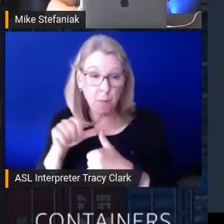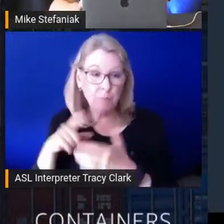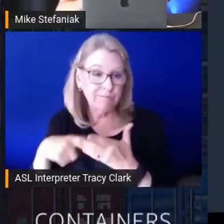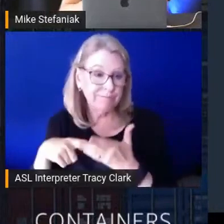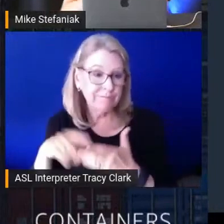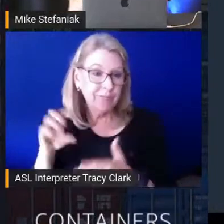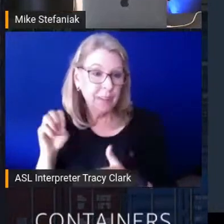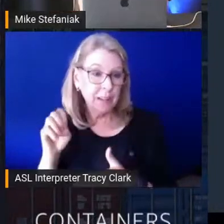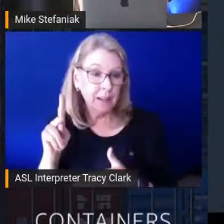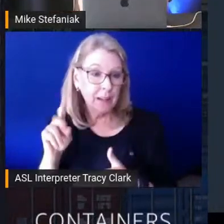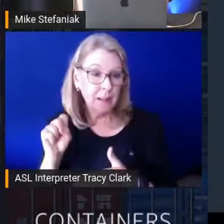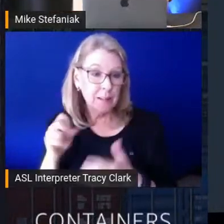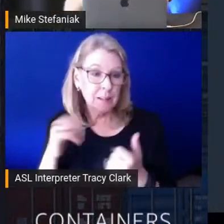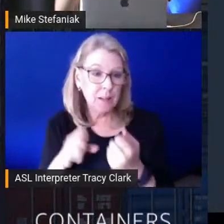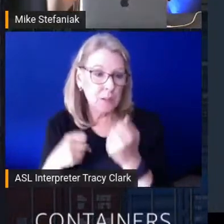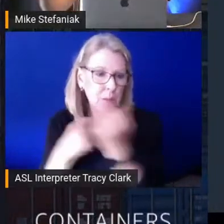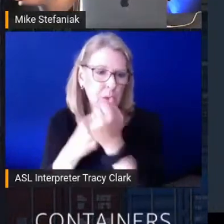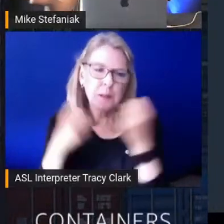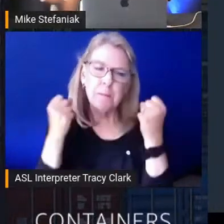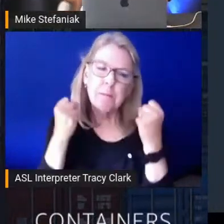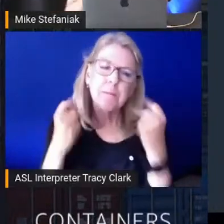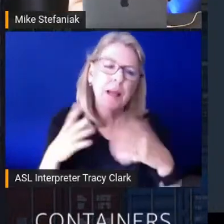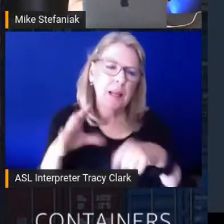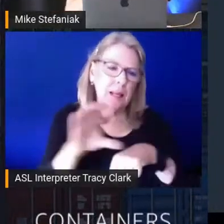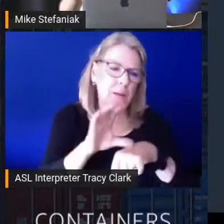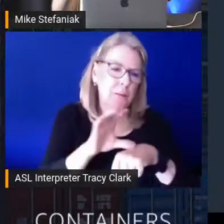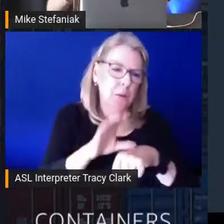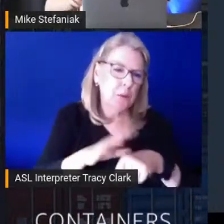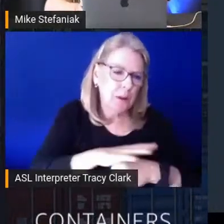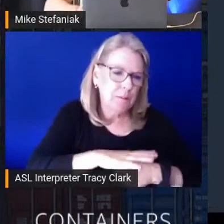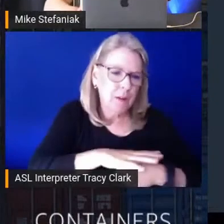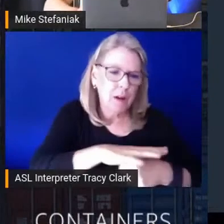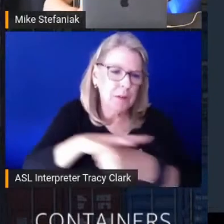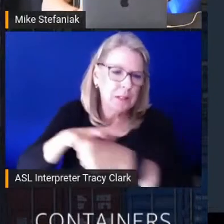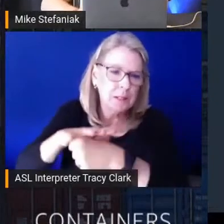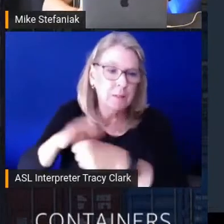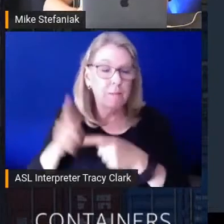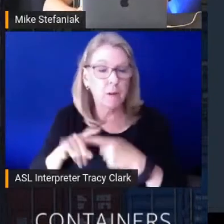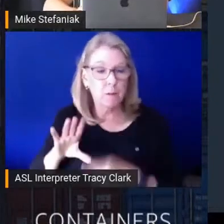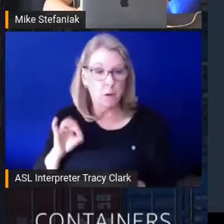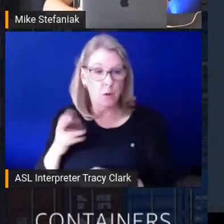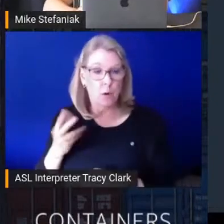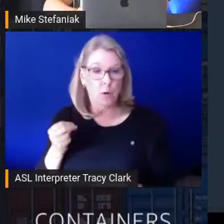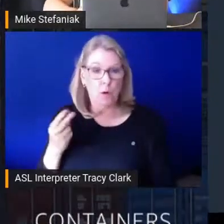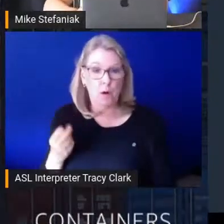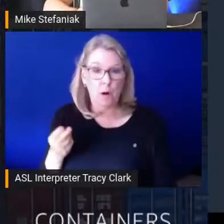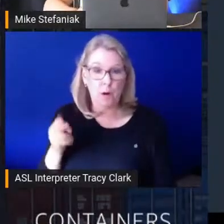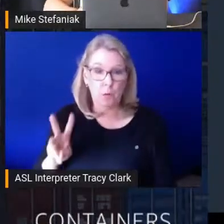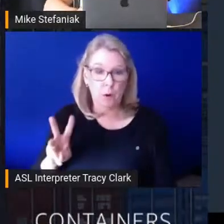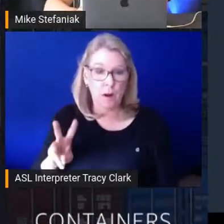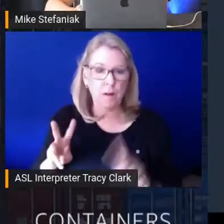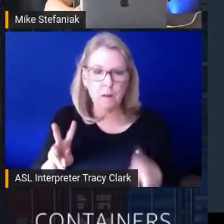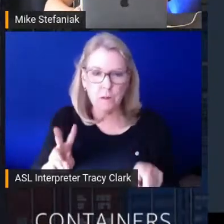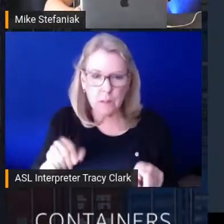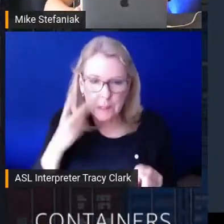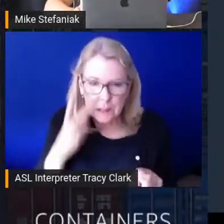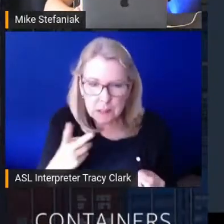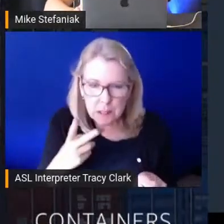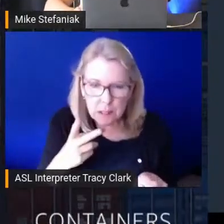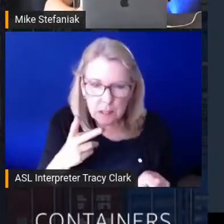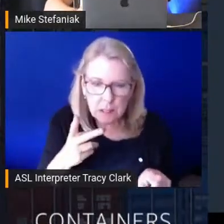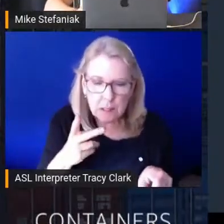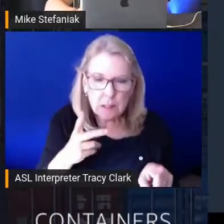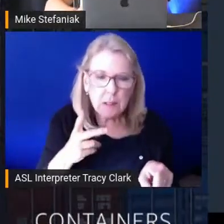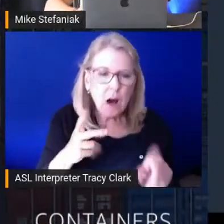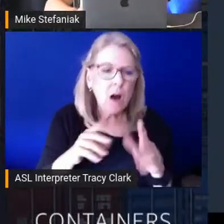the way from your own hardware to AWS regions, and then you can see the deployment options in between with outposts and local